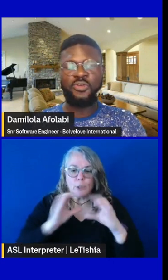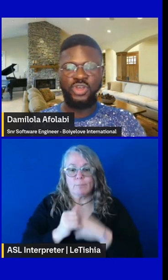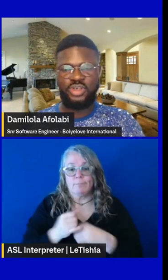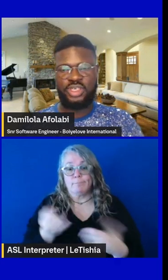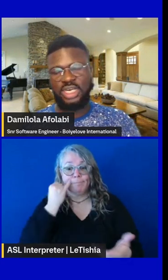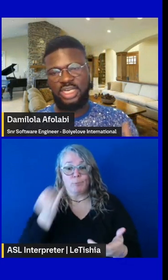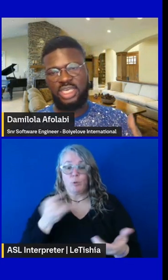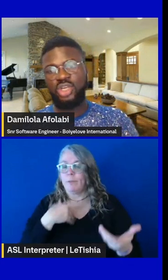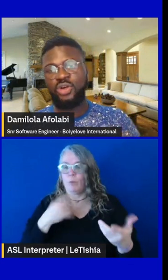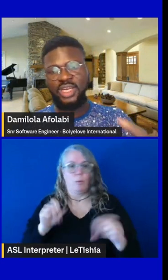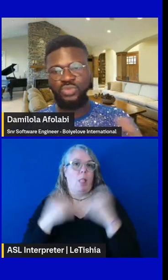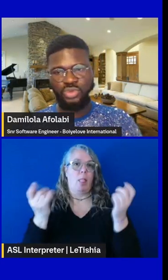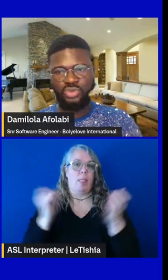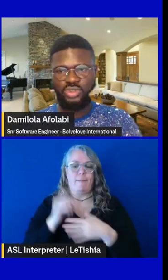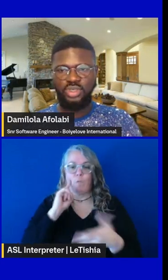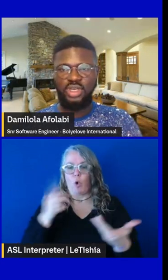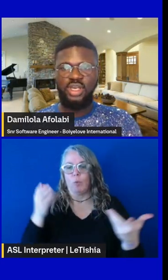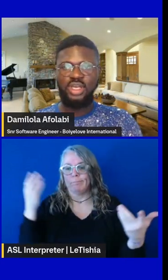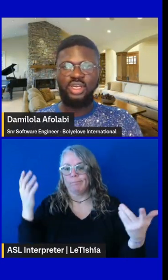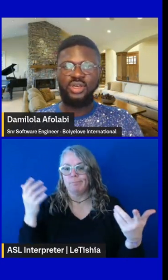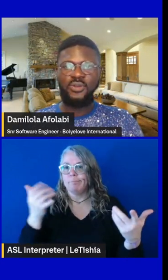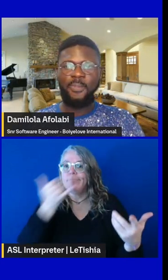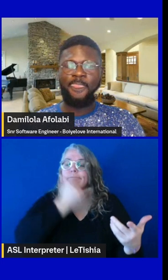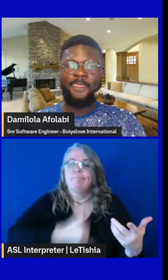or incorrect rules,